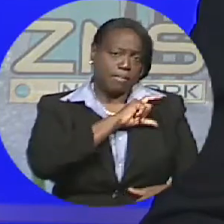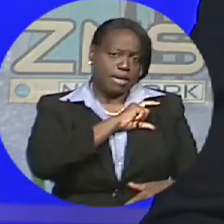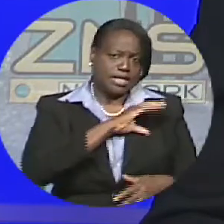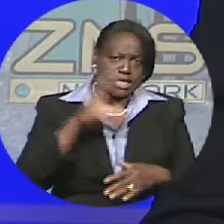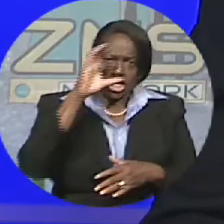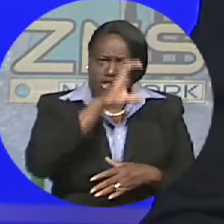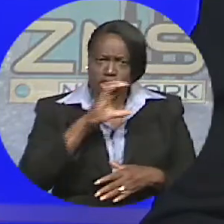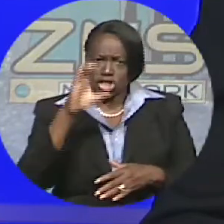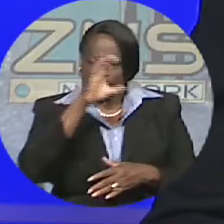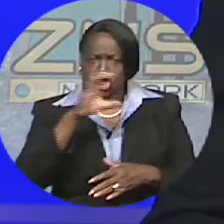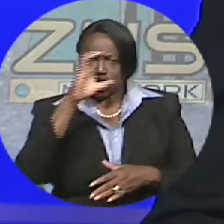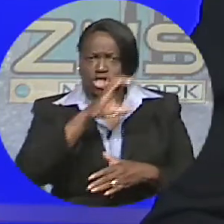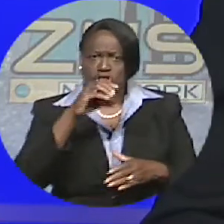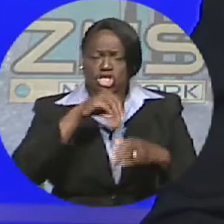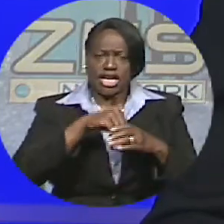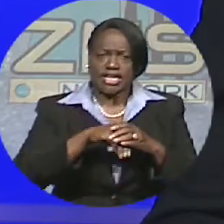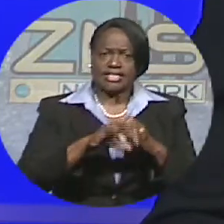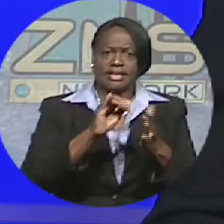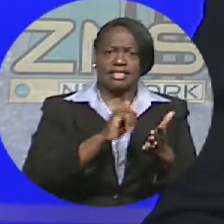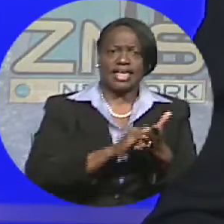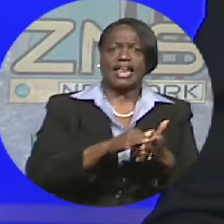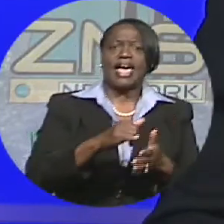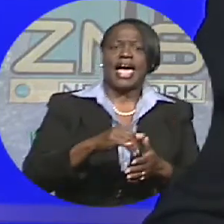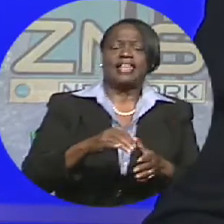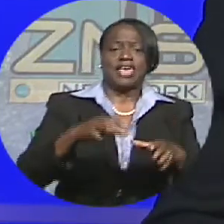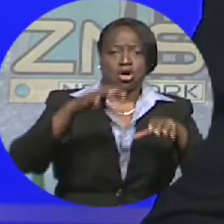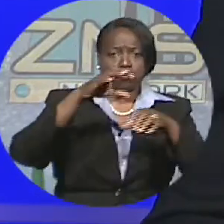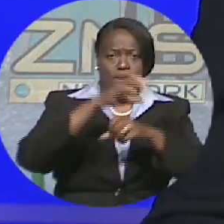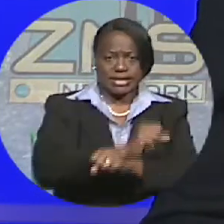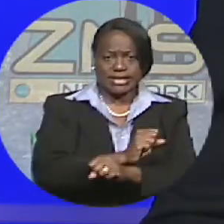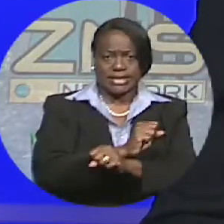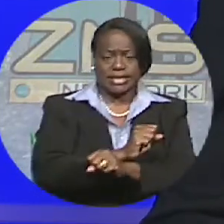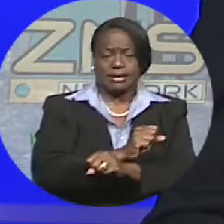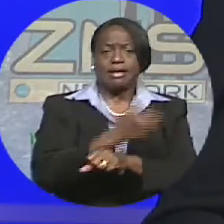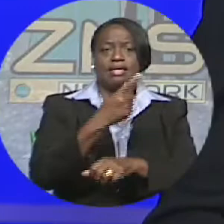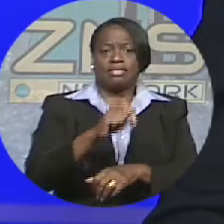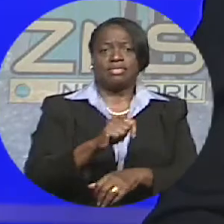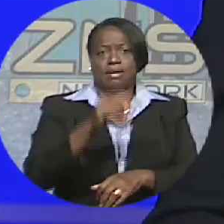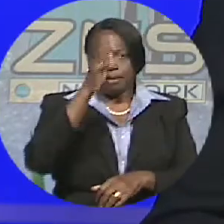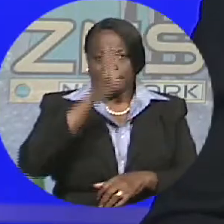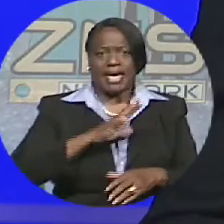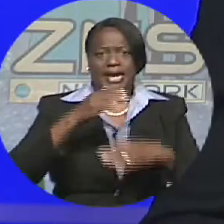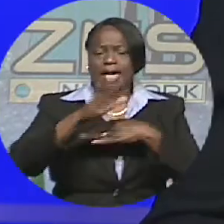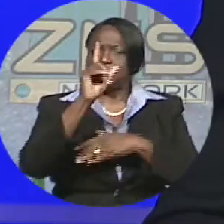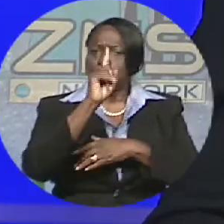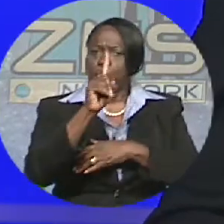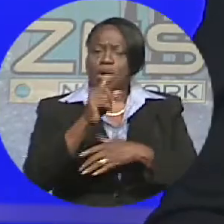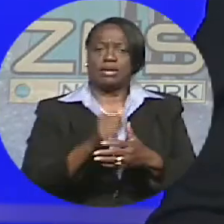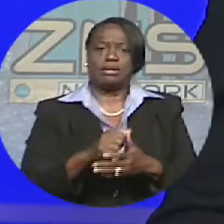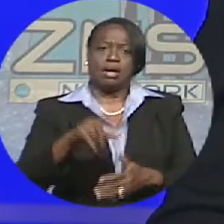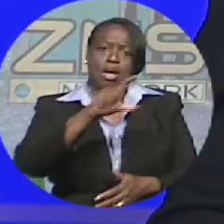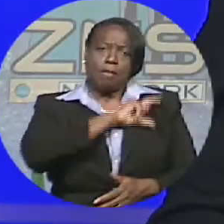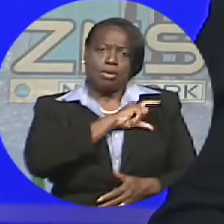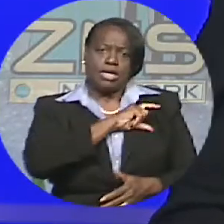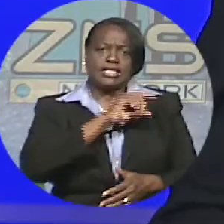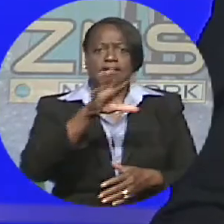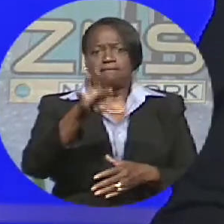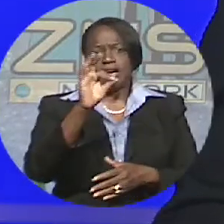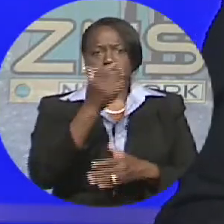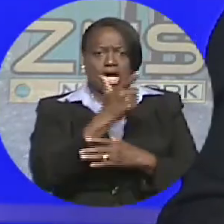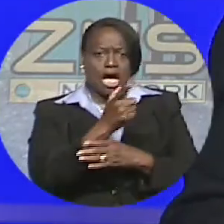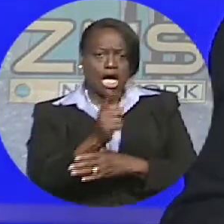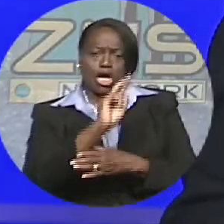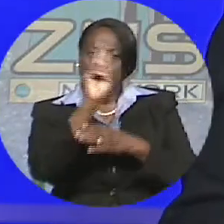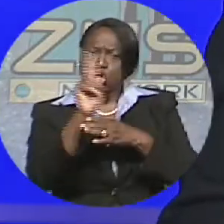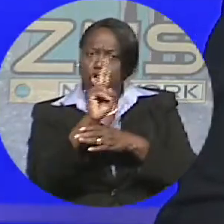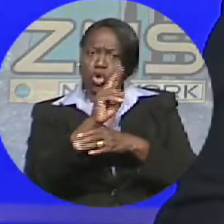intense investigation into that matter that led to the arrest of the suspect shortly after 1 p.m. Police also recovered a handgun